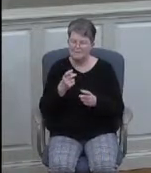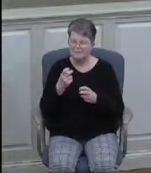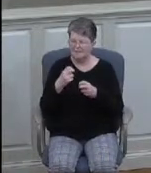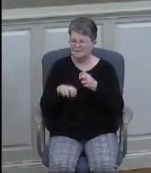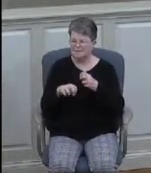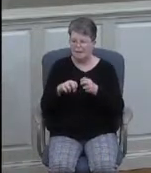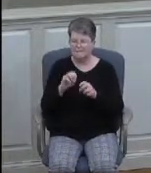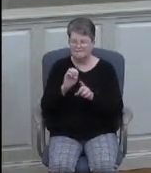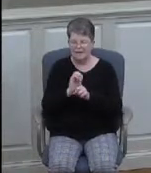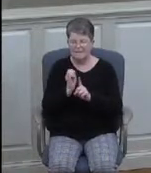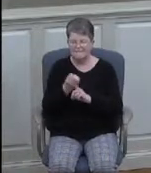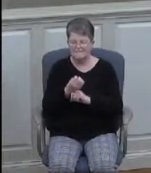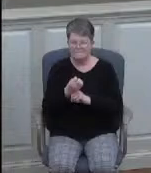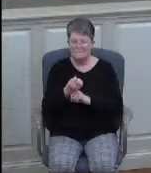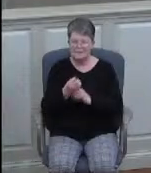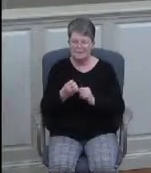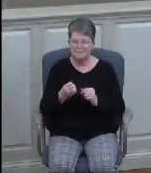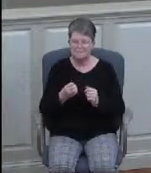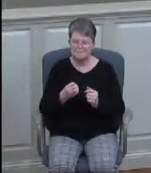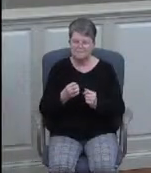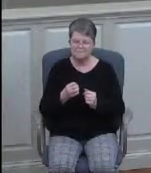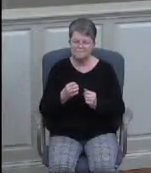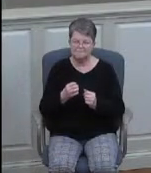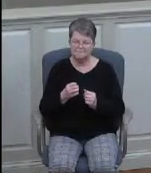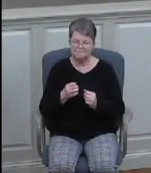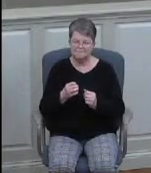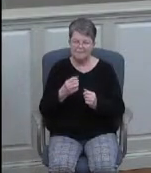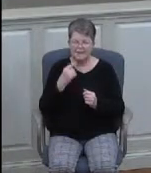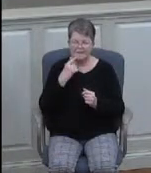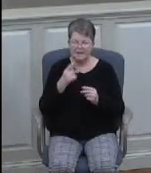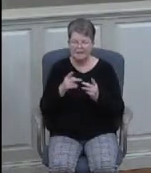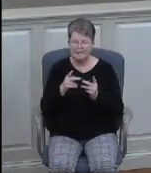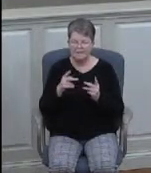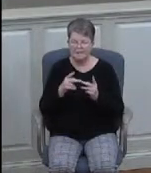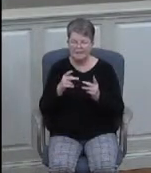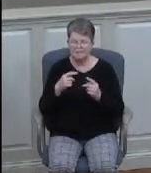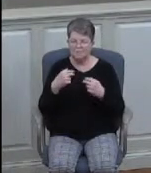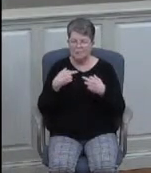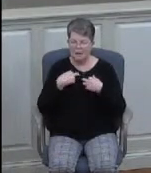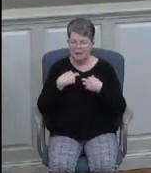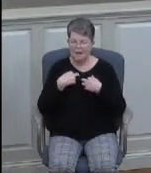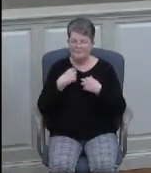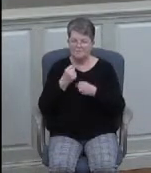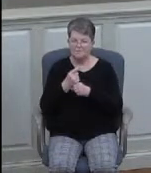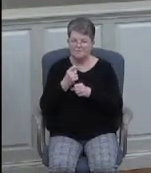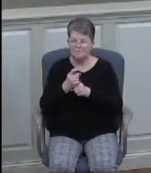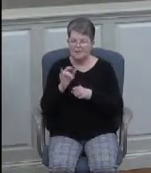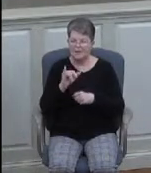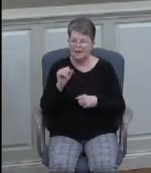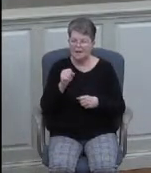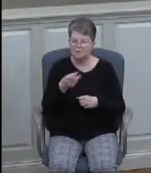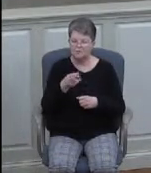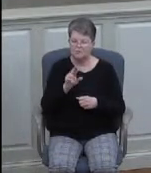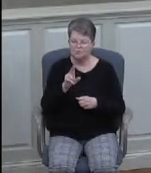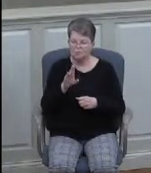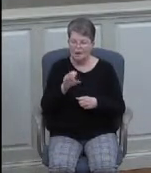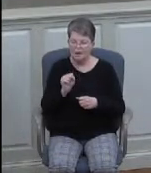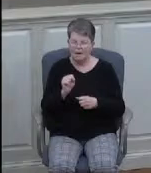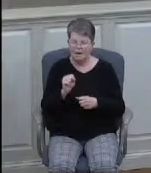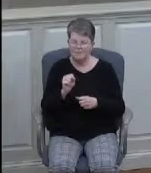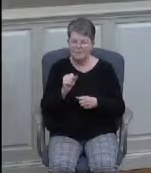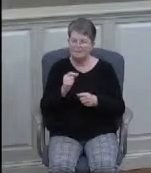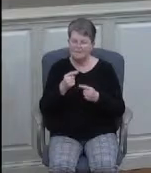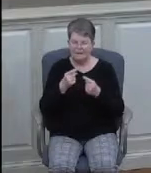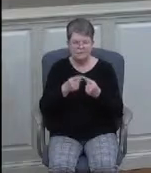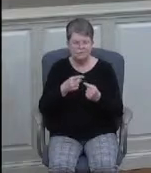environment. A lot of places, those medians for something to survive year round. I think the places we have done perennials, if we've done shrubs or anything small, they